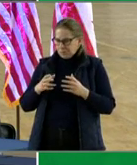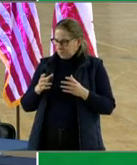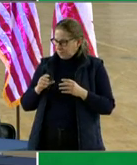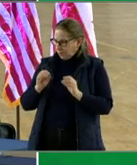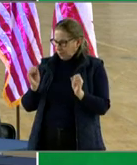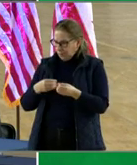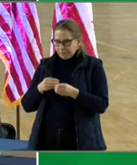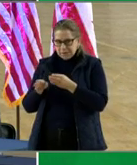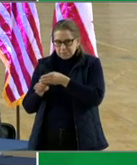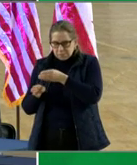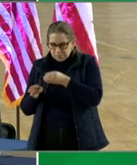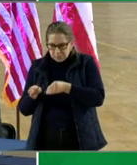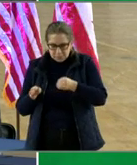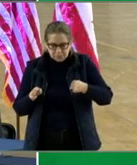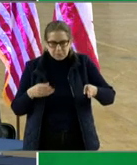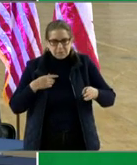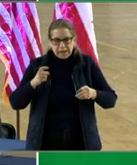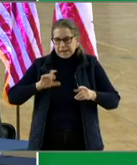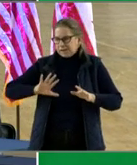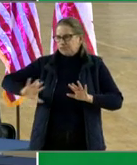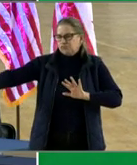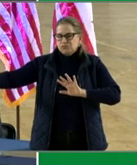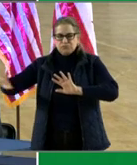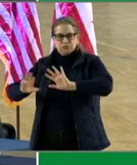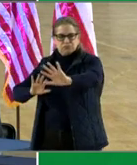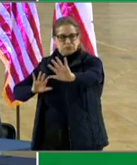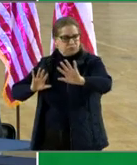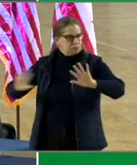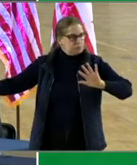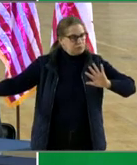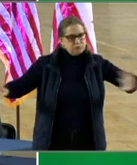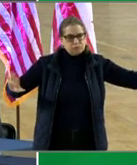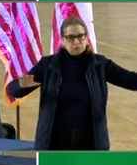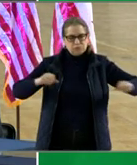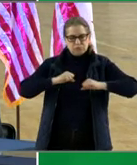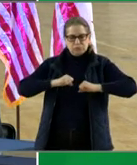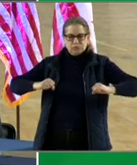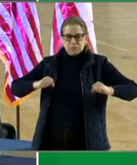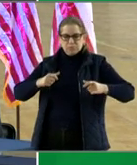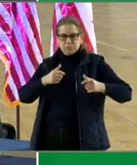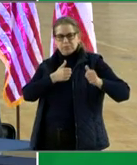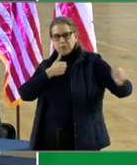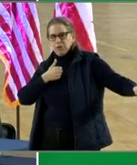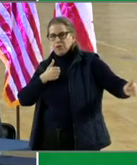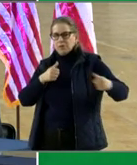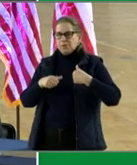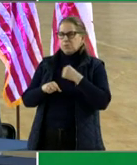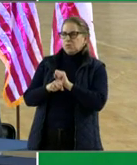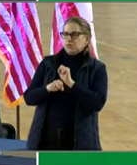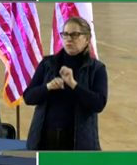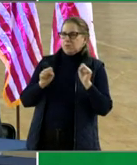distancing. And that we will make any changes that need to be made.